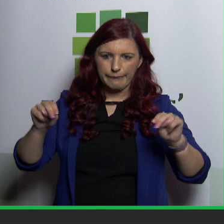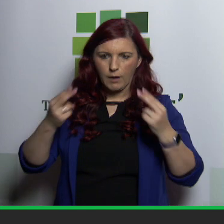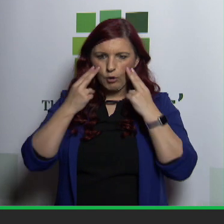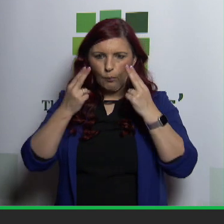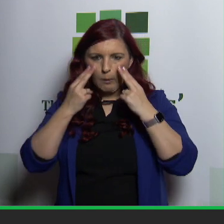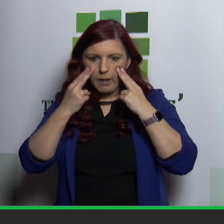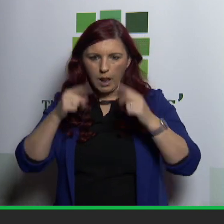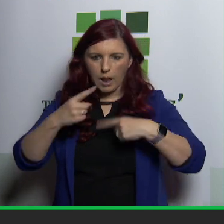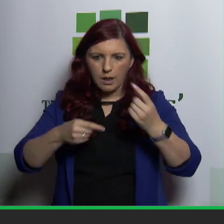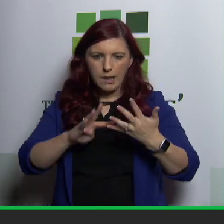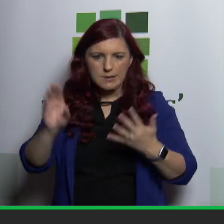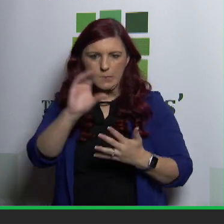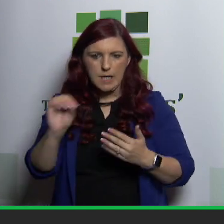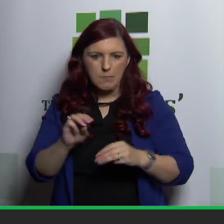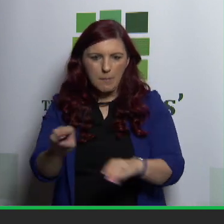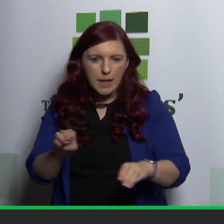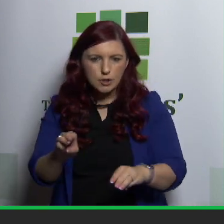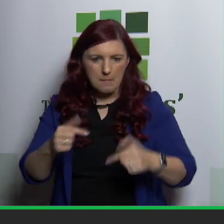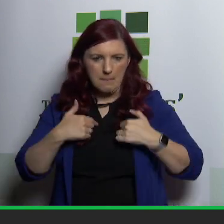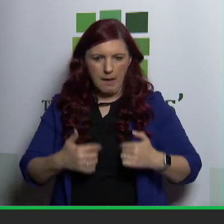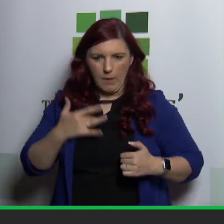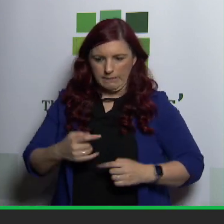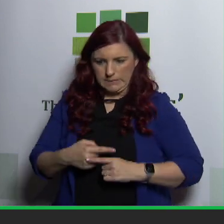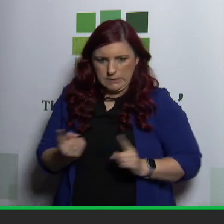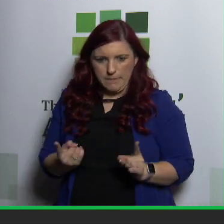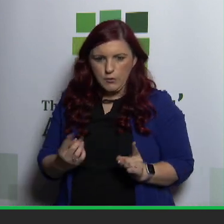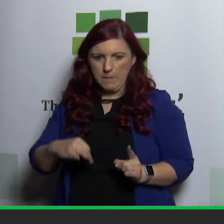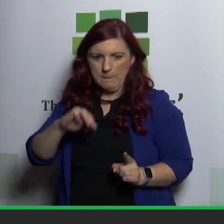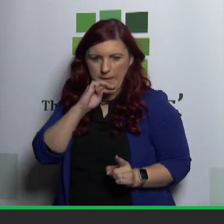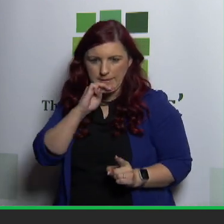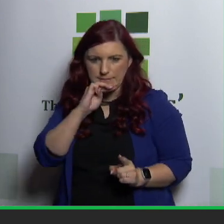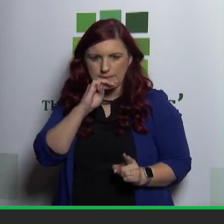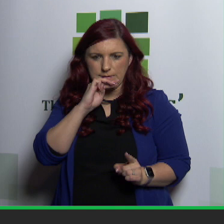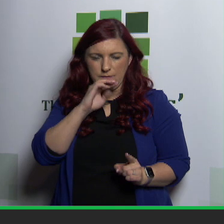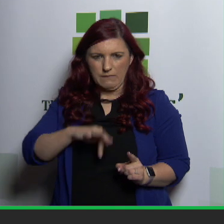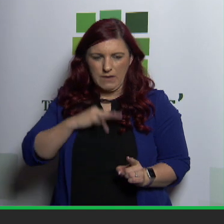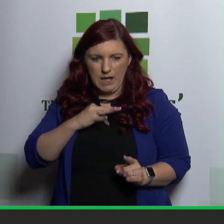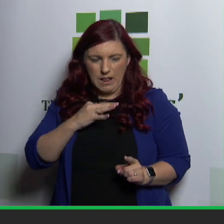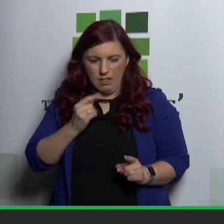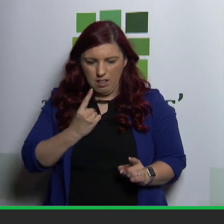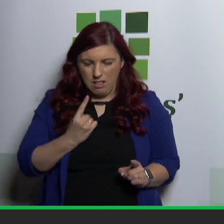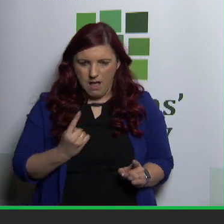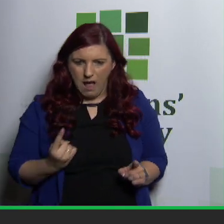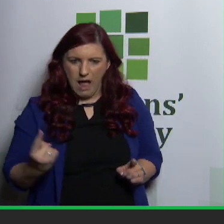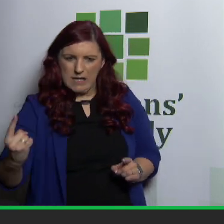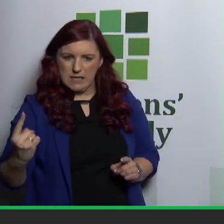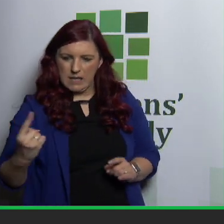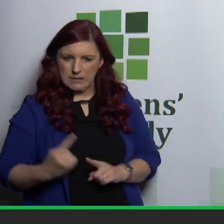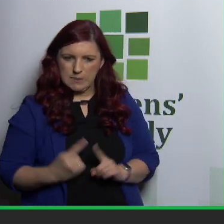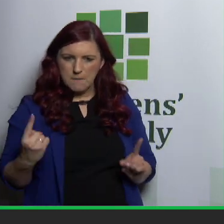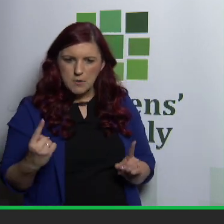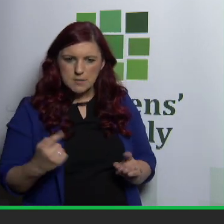our population. It's a very, very alienated existence. It works in